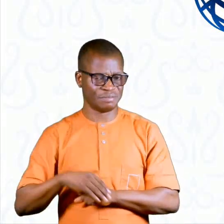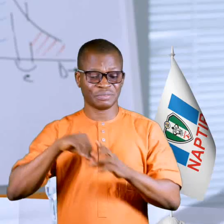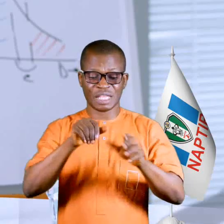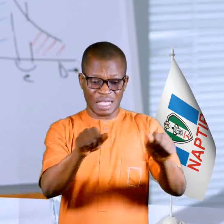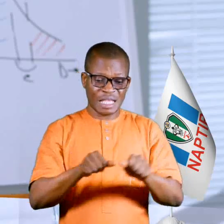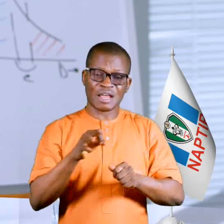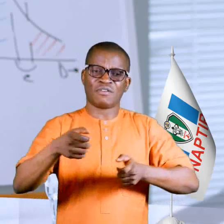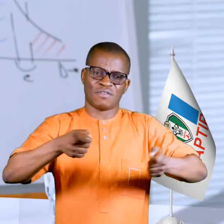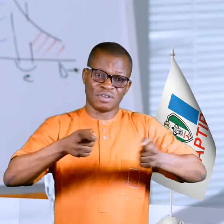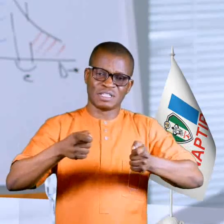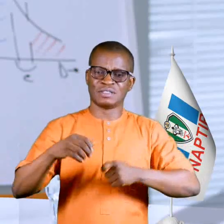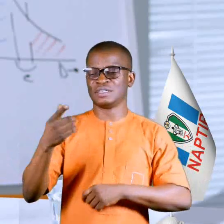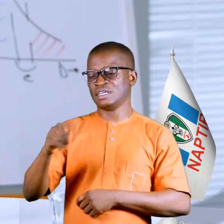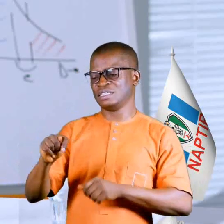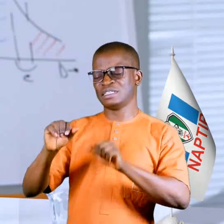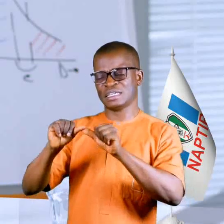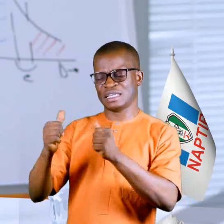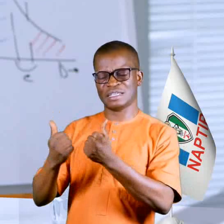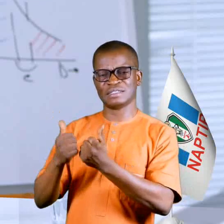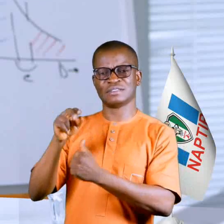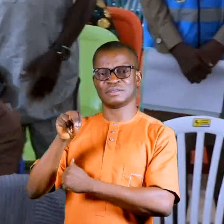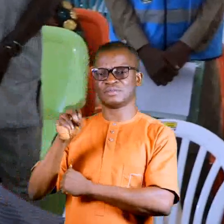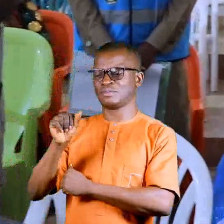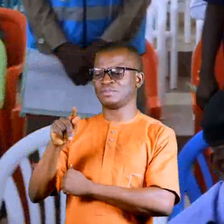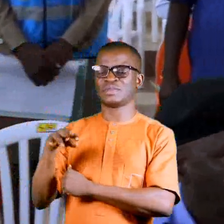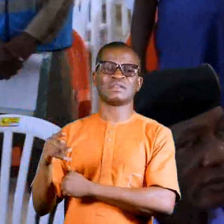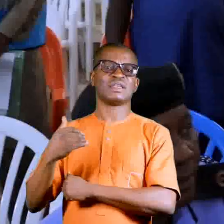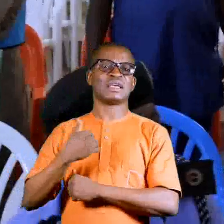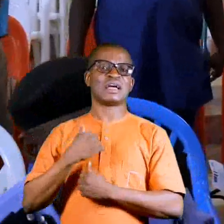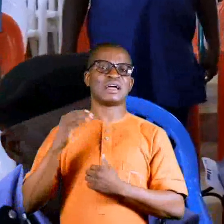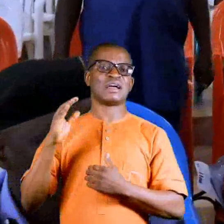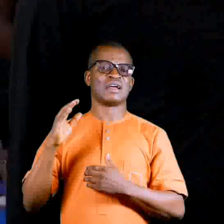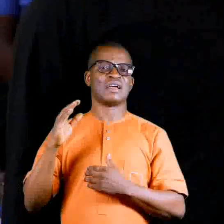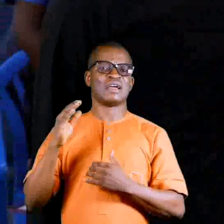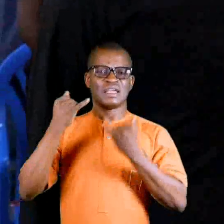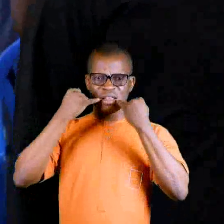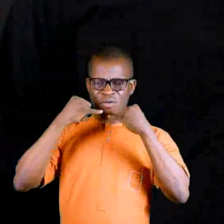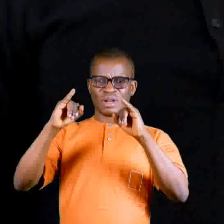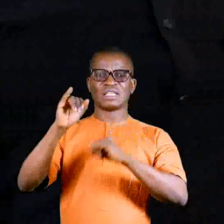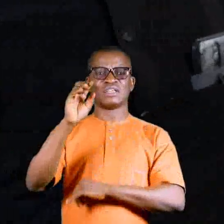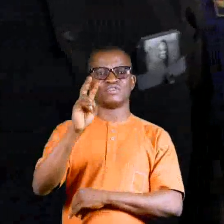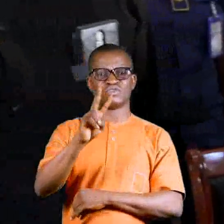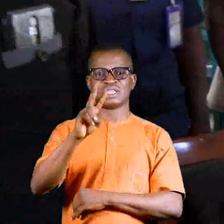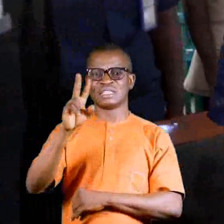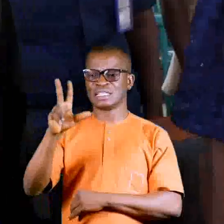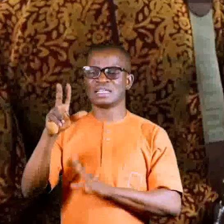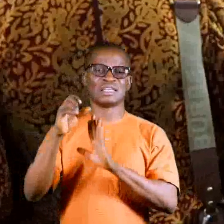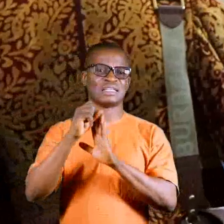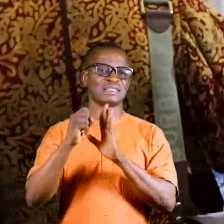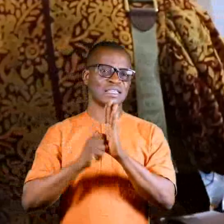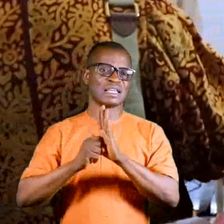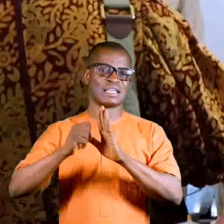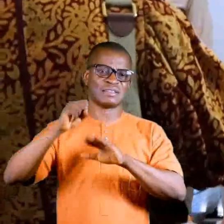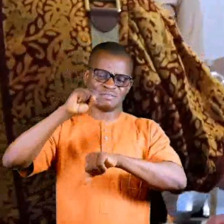In terms of coordination, the agency has inaugurated 23